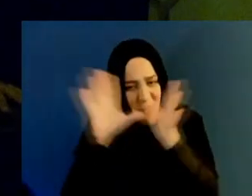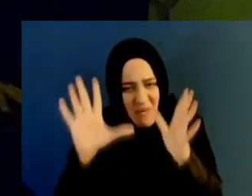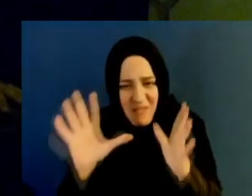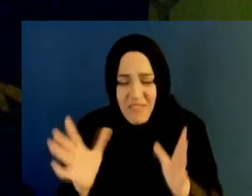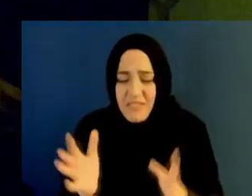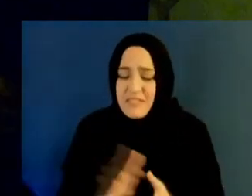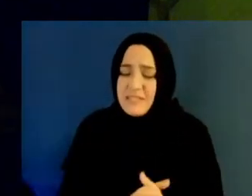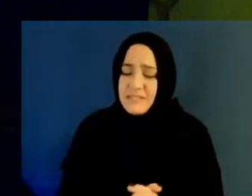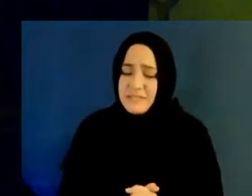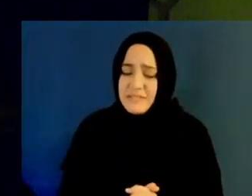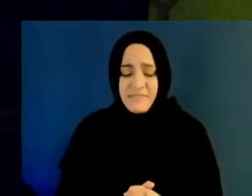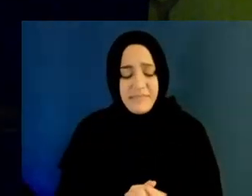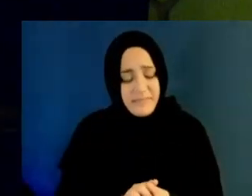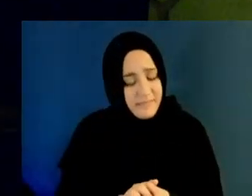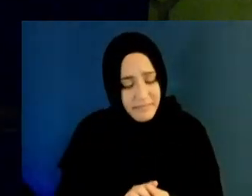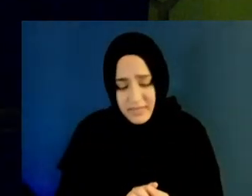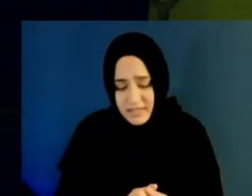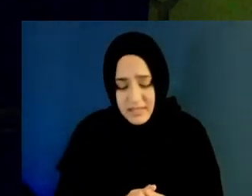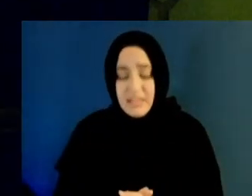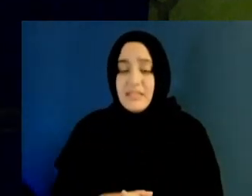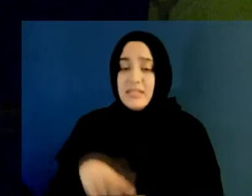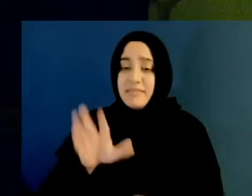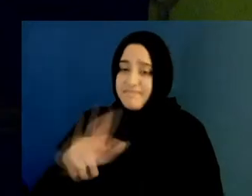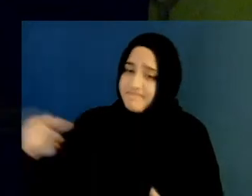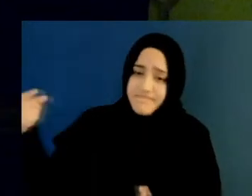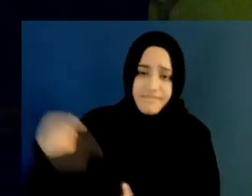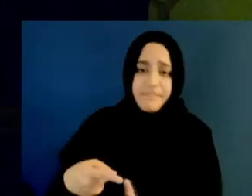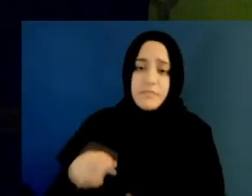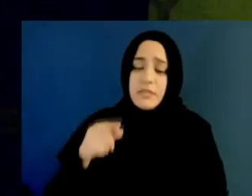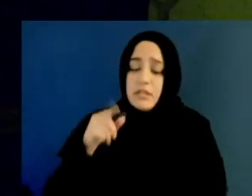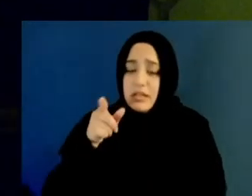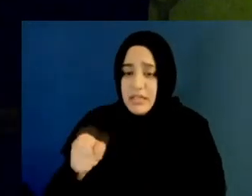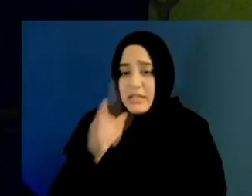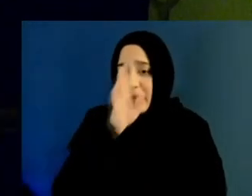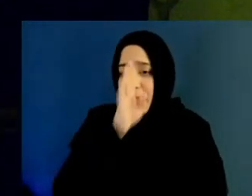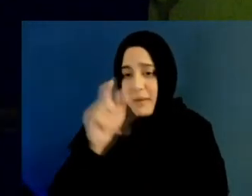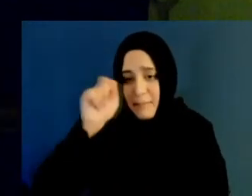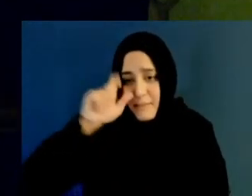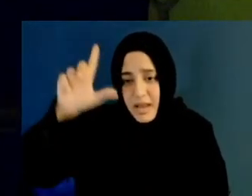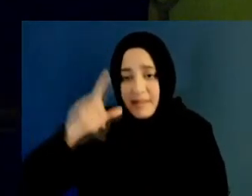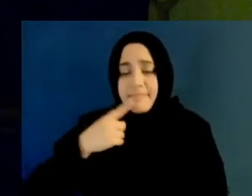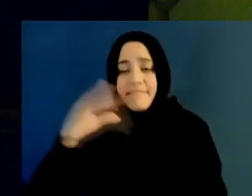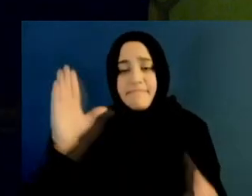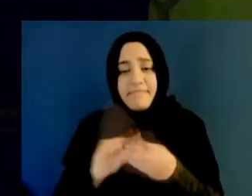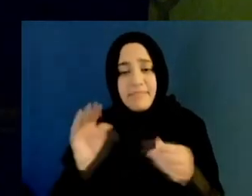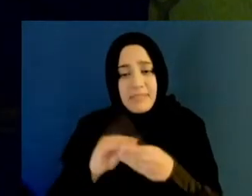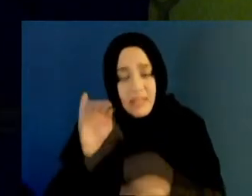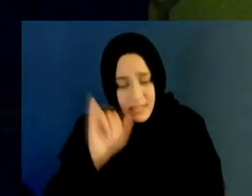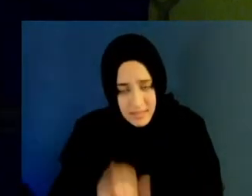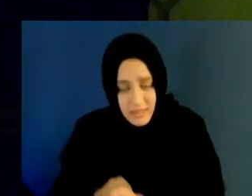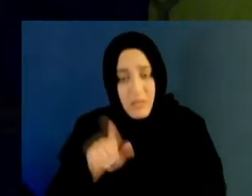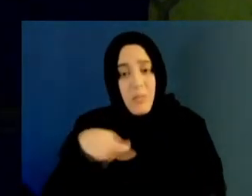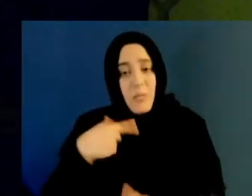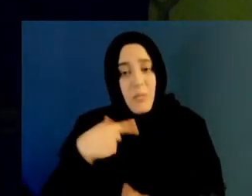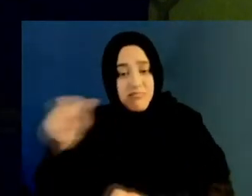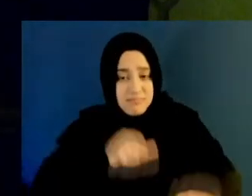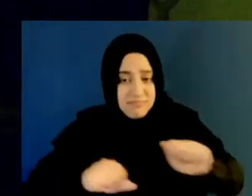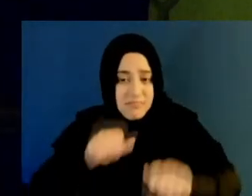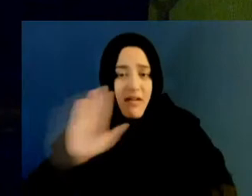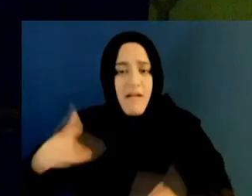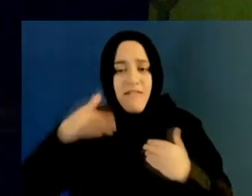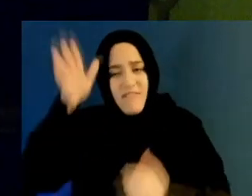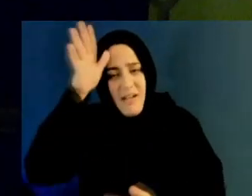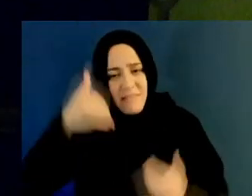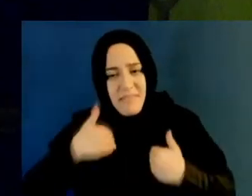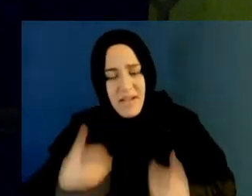father, I saw that the wrists and the ankles of my father have scars and cuts on